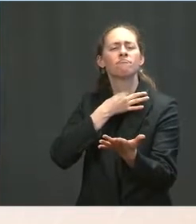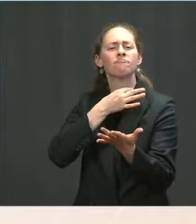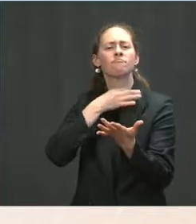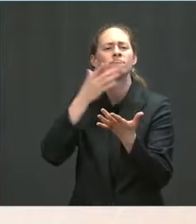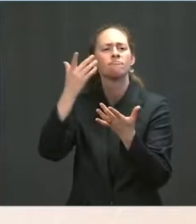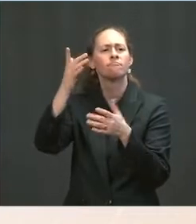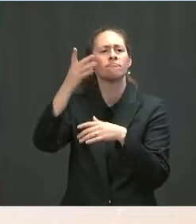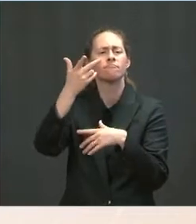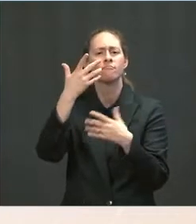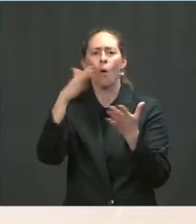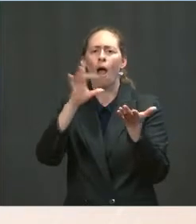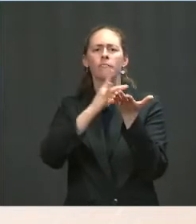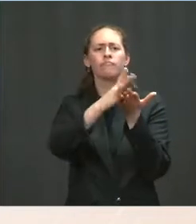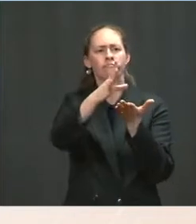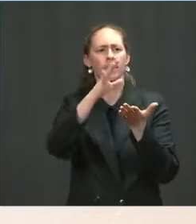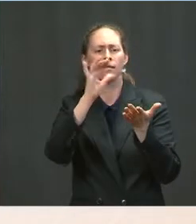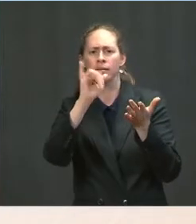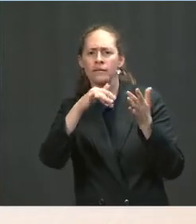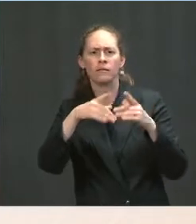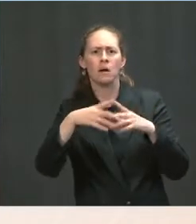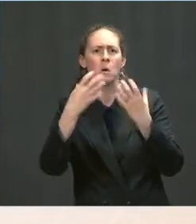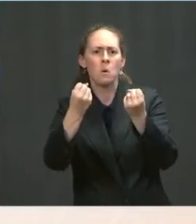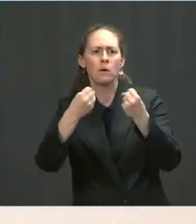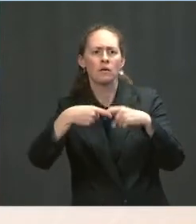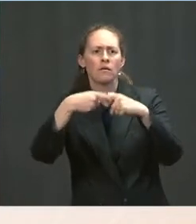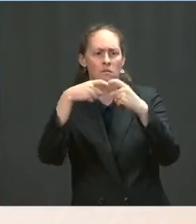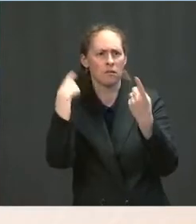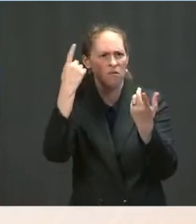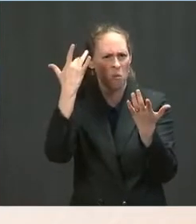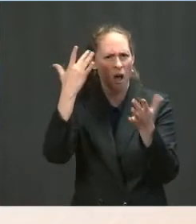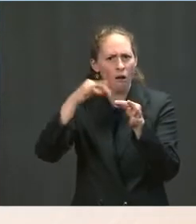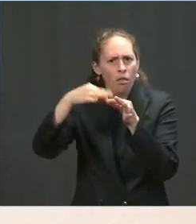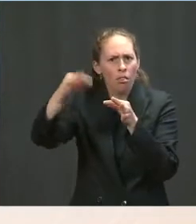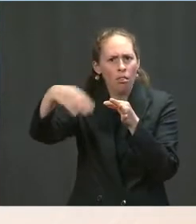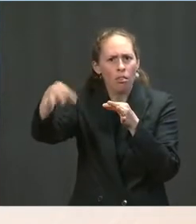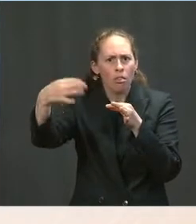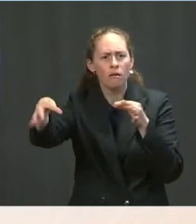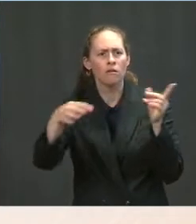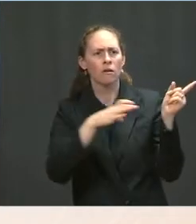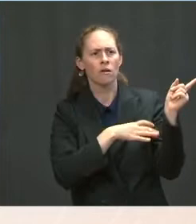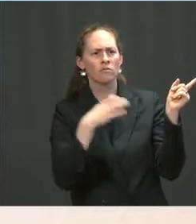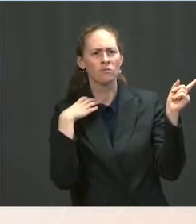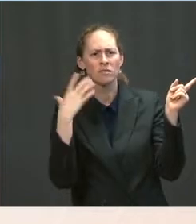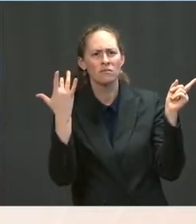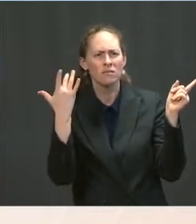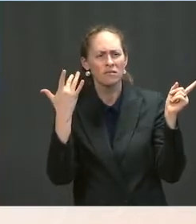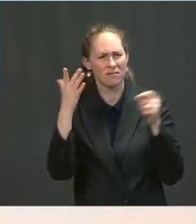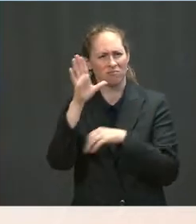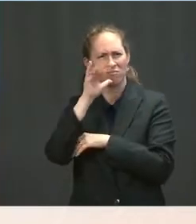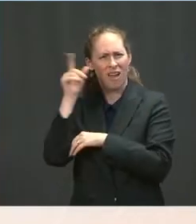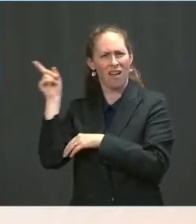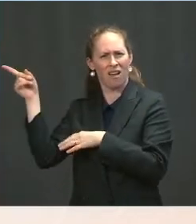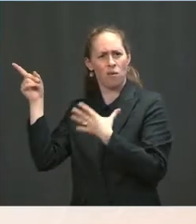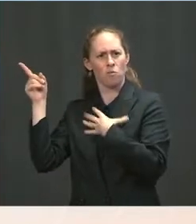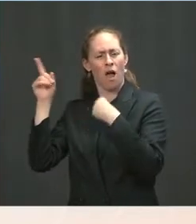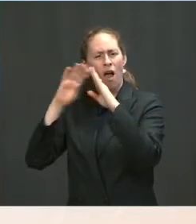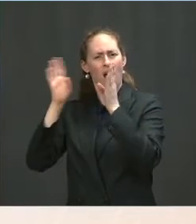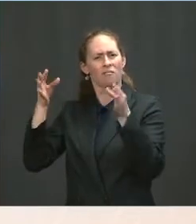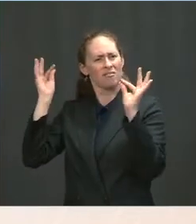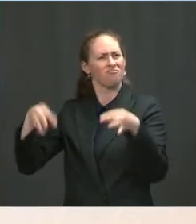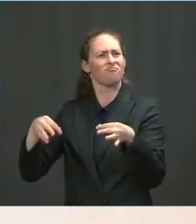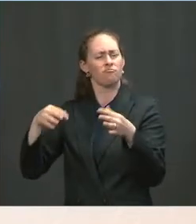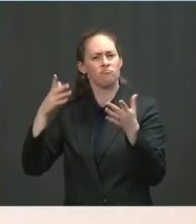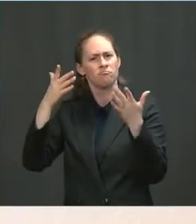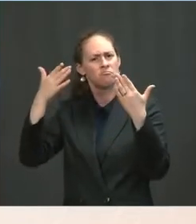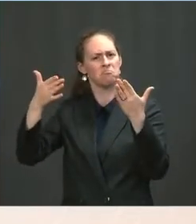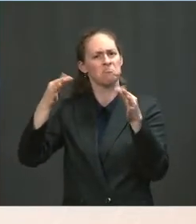publicly inform Congress that it was then we needed to extend it legislatively? So let me just first say about the eviction